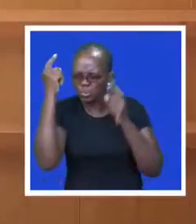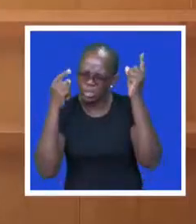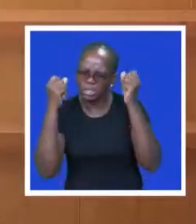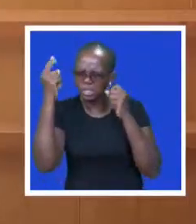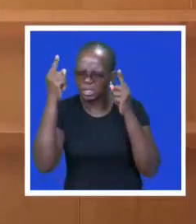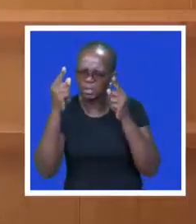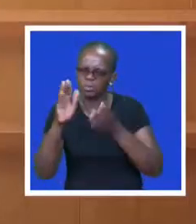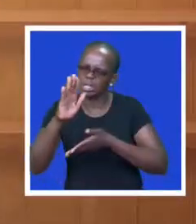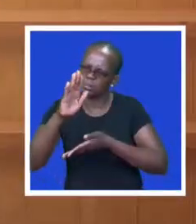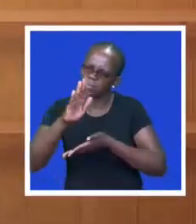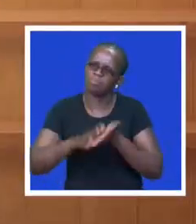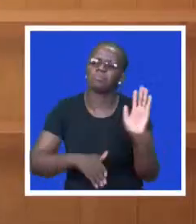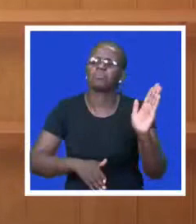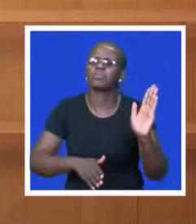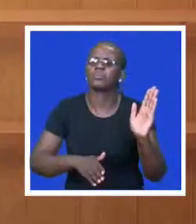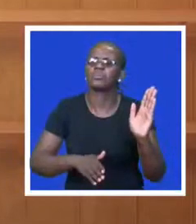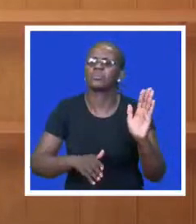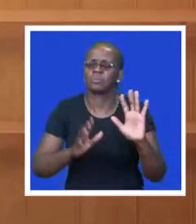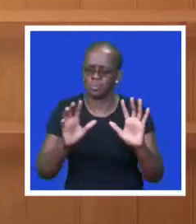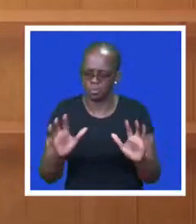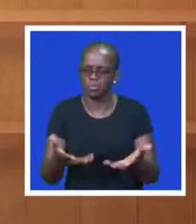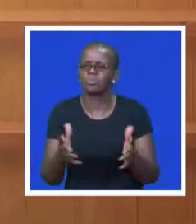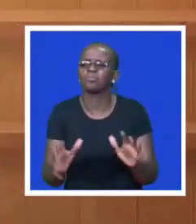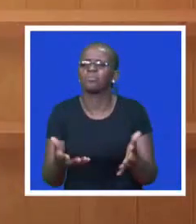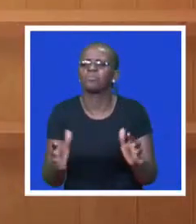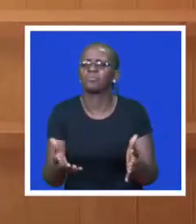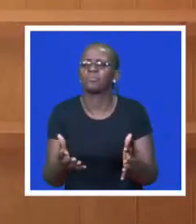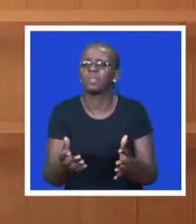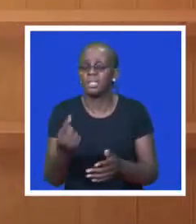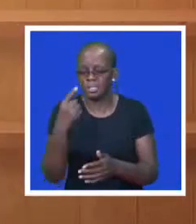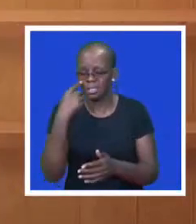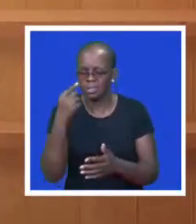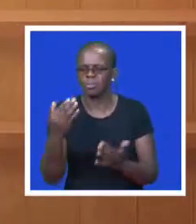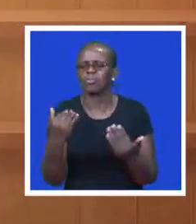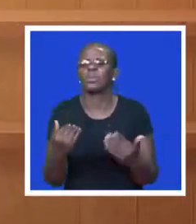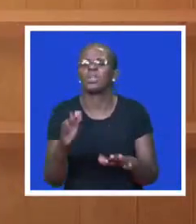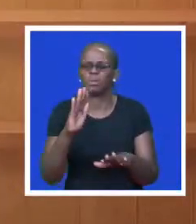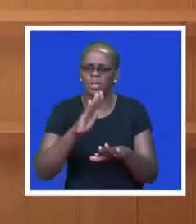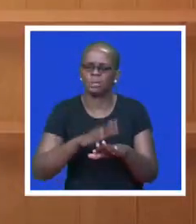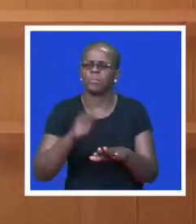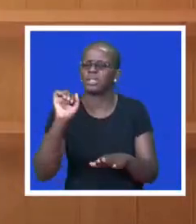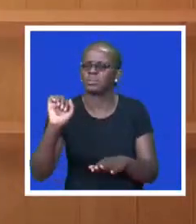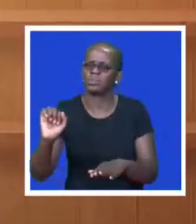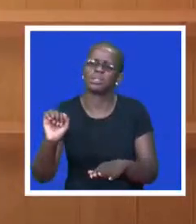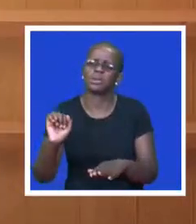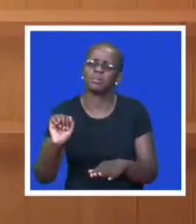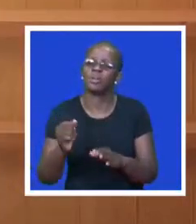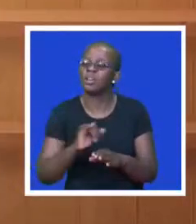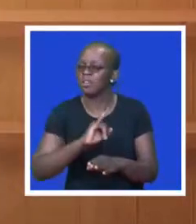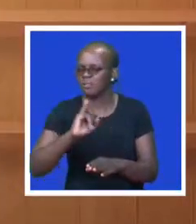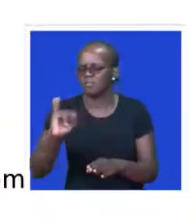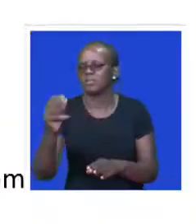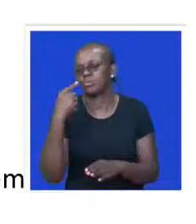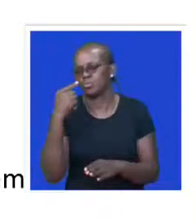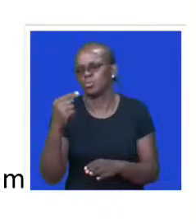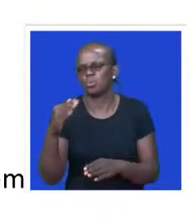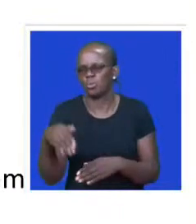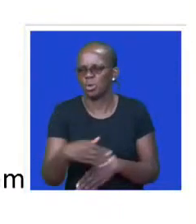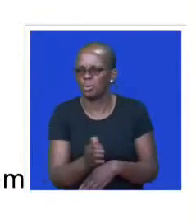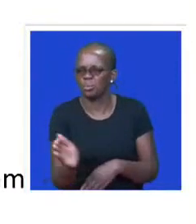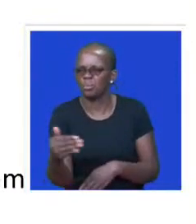garden, my dear Lena. So now let us carry on with the punishments, dear Lena. Let's start with the serpent. God